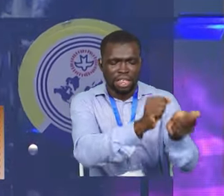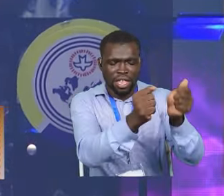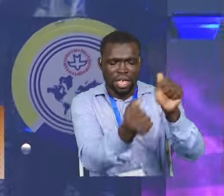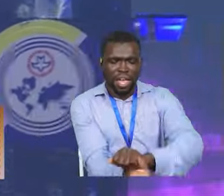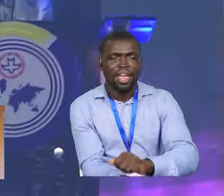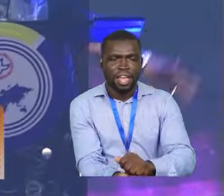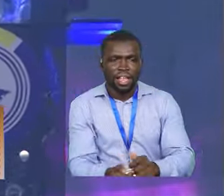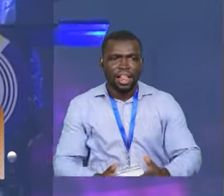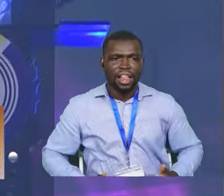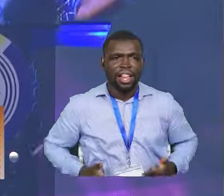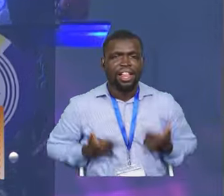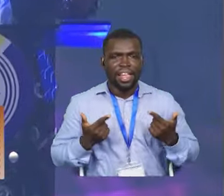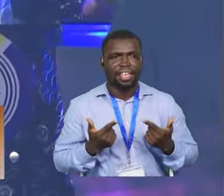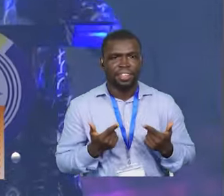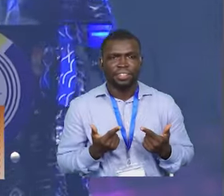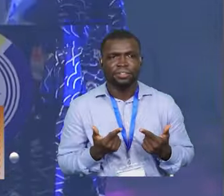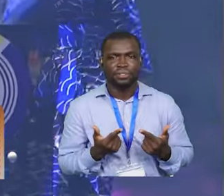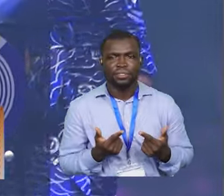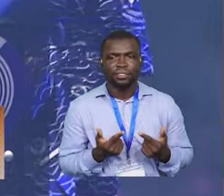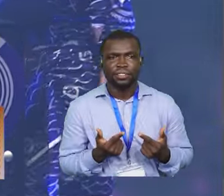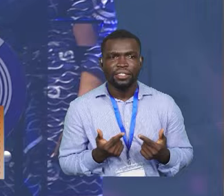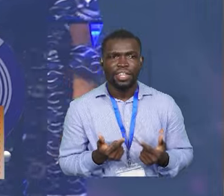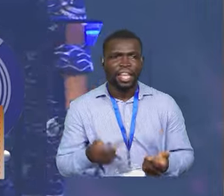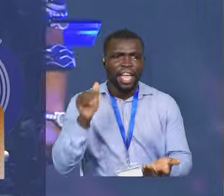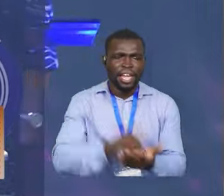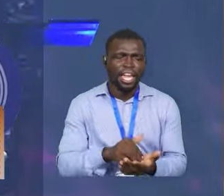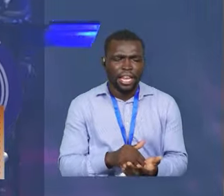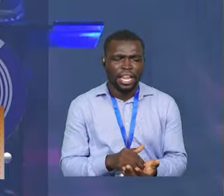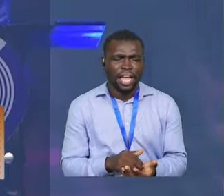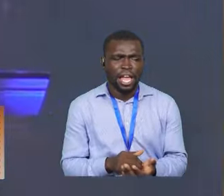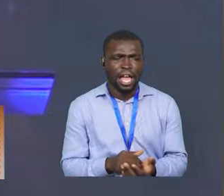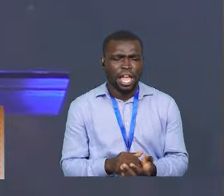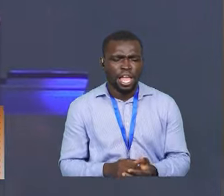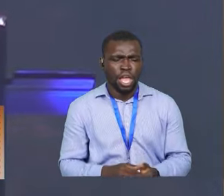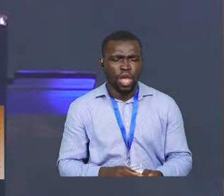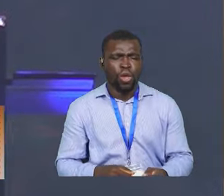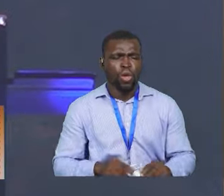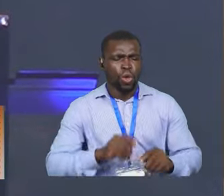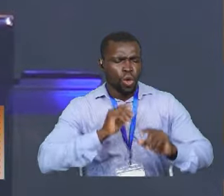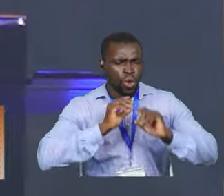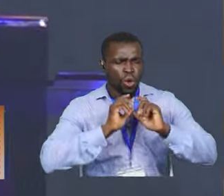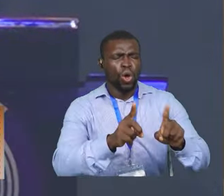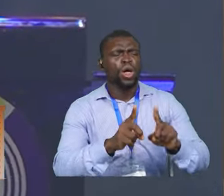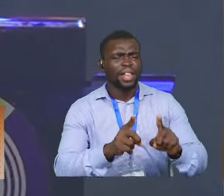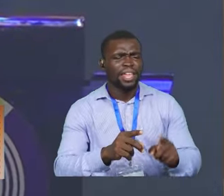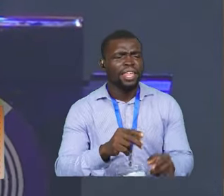Immediately. And I'm born in then I called the name again.